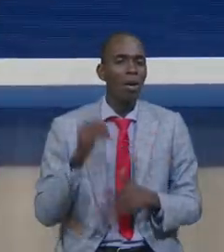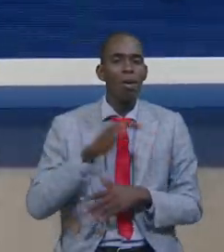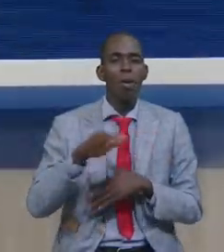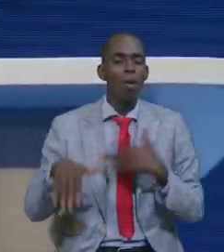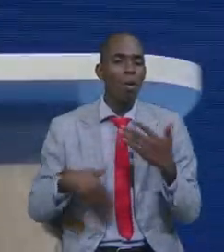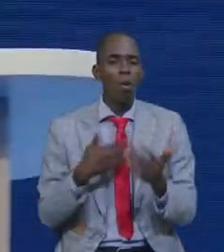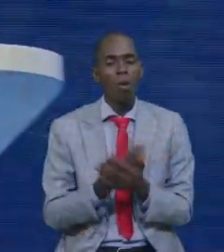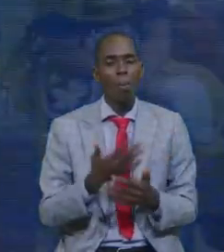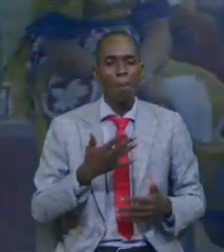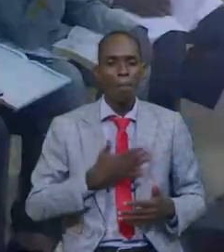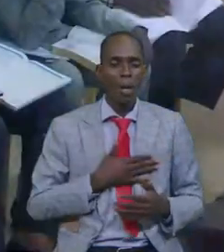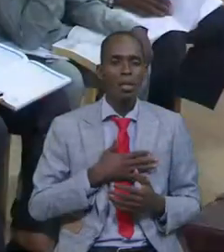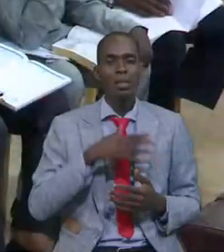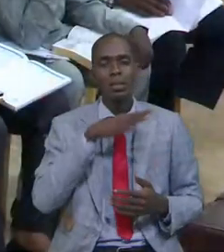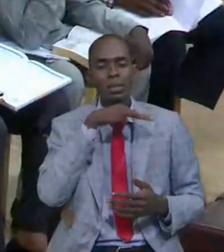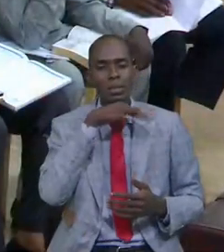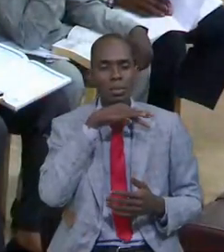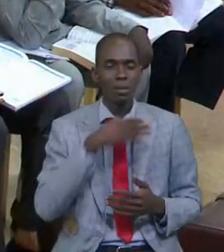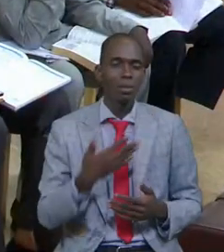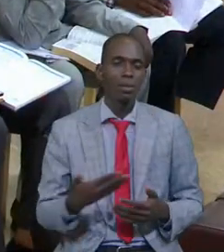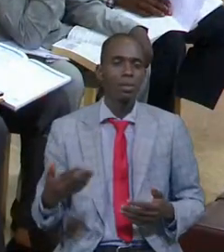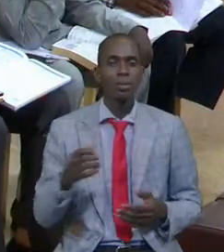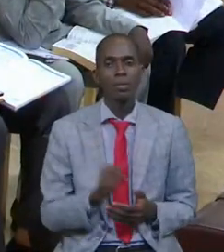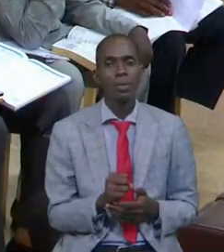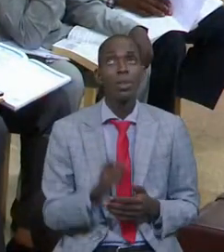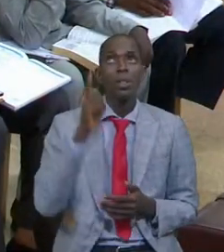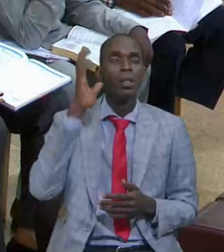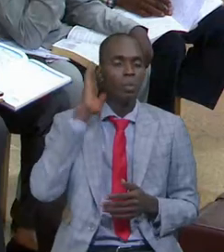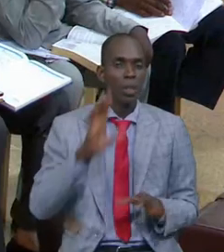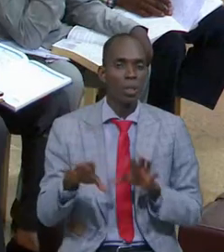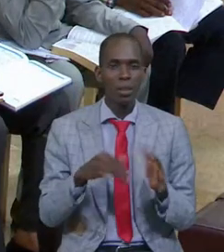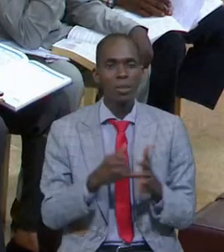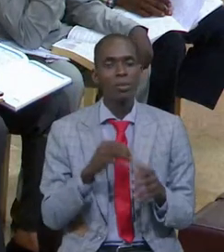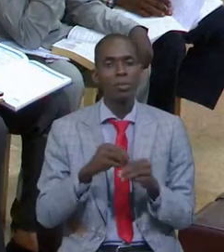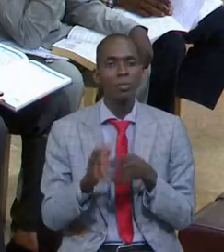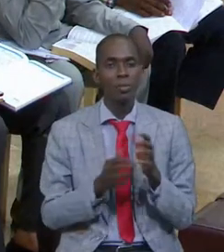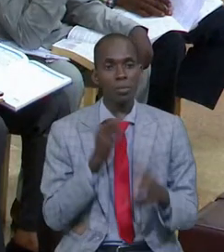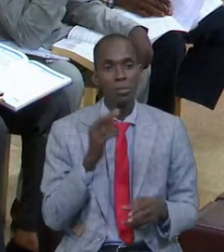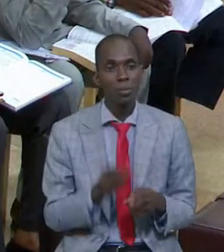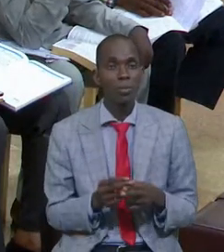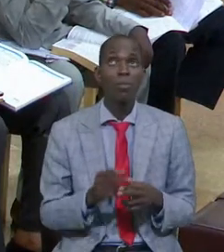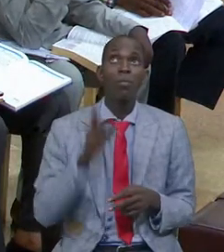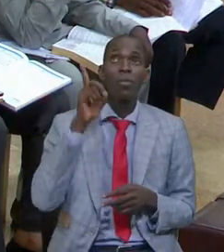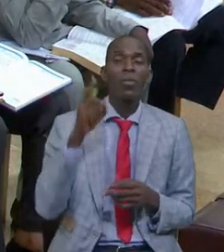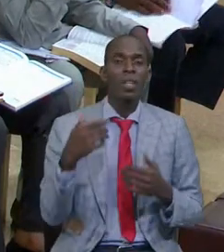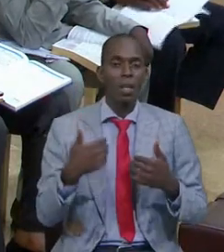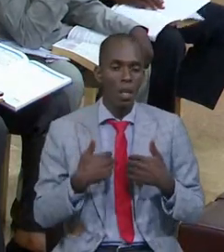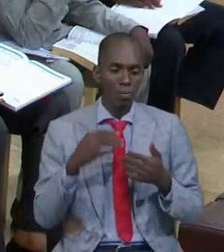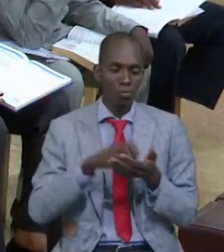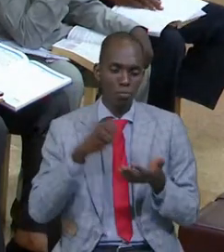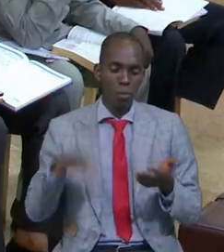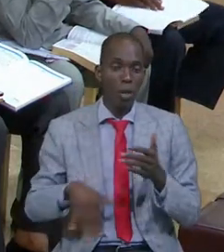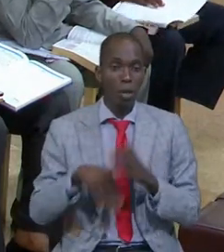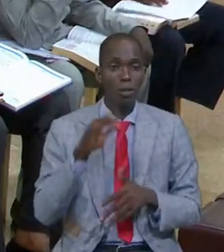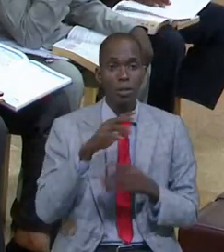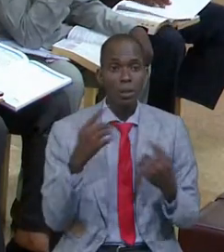all mine iniquities. He will do it. He'll blot out your sin